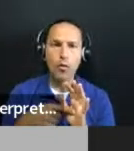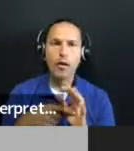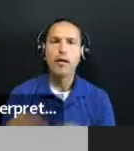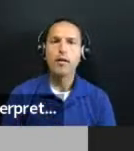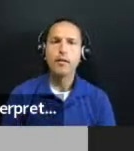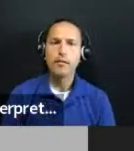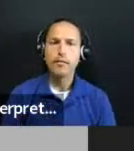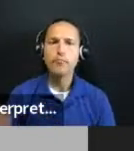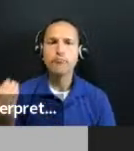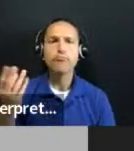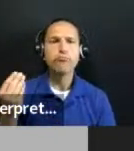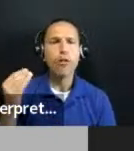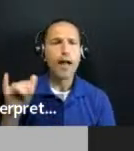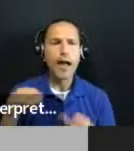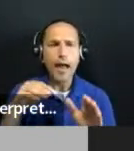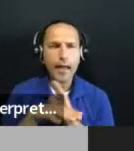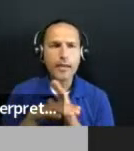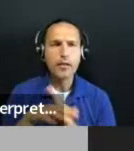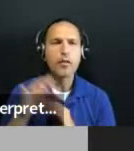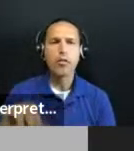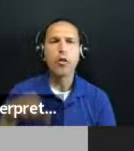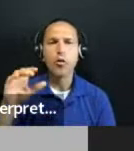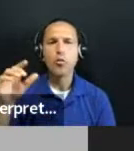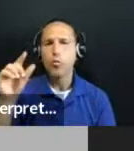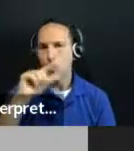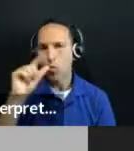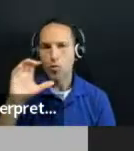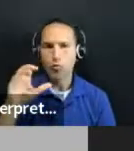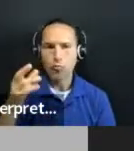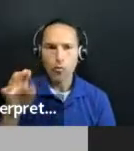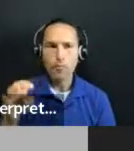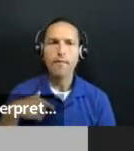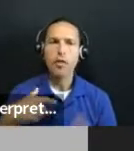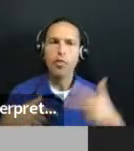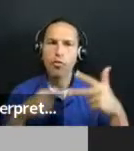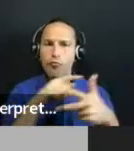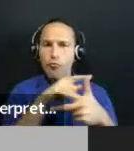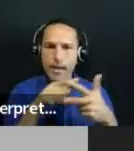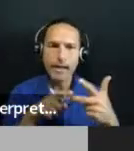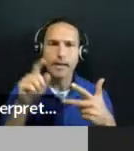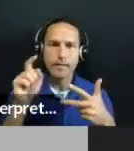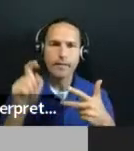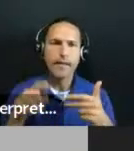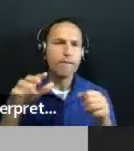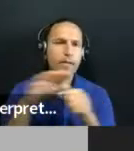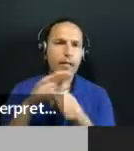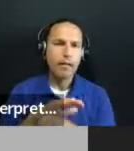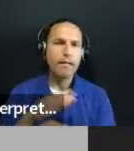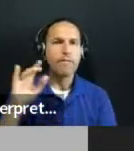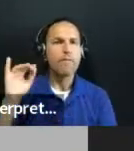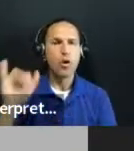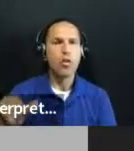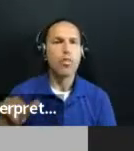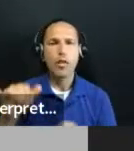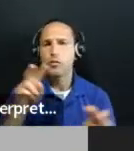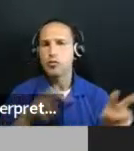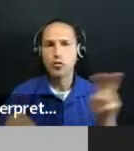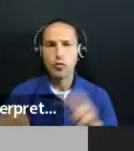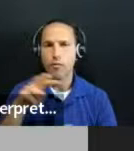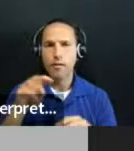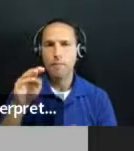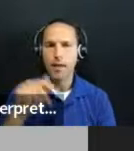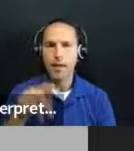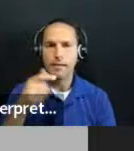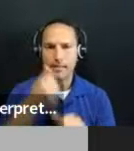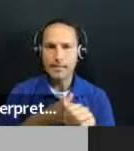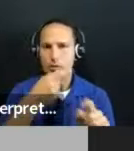Survey pedestrian ramp program. Google Chrome. Accessibility help bullet. There are 3 menu items that need to be filled in to create a map of surveyed pedestrian ramps by